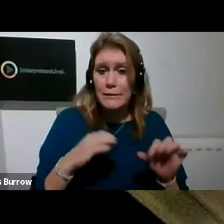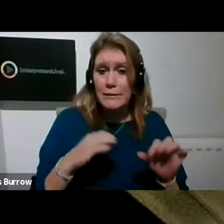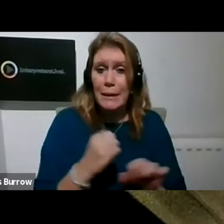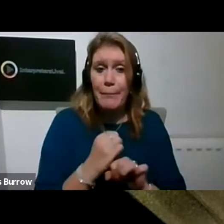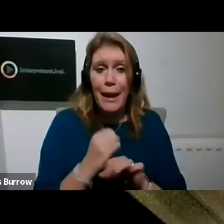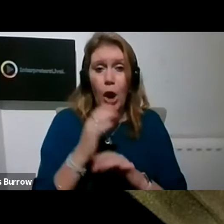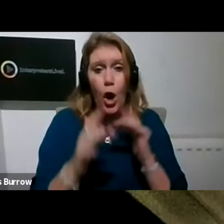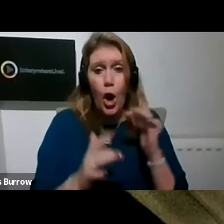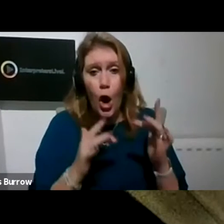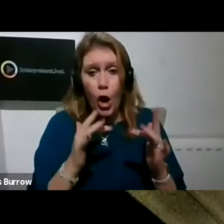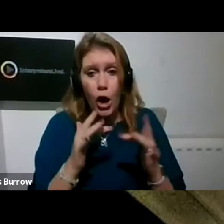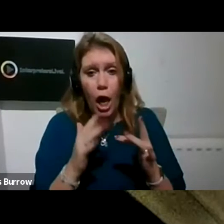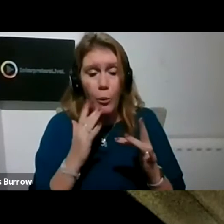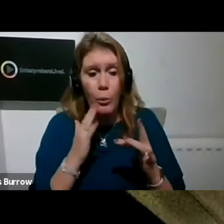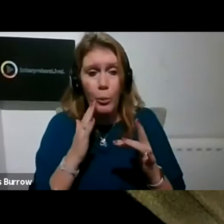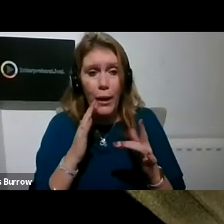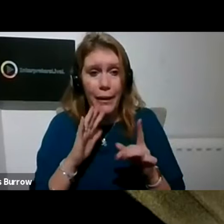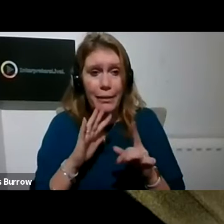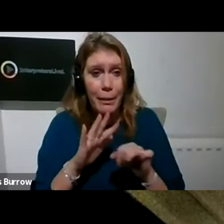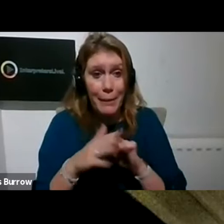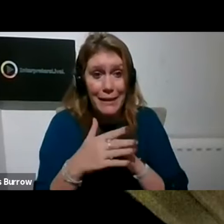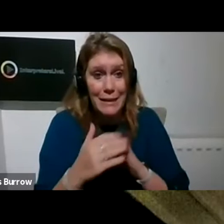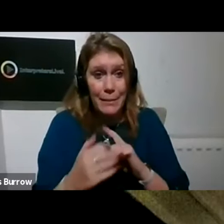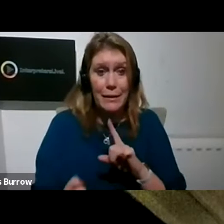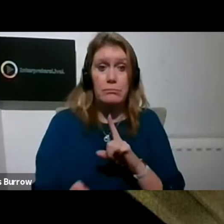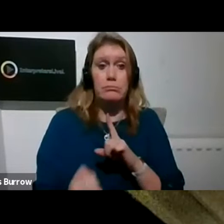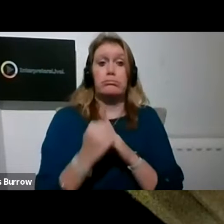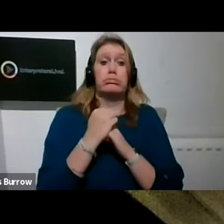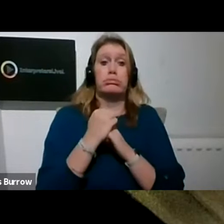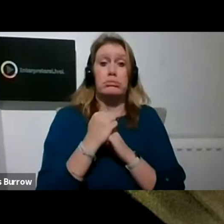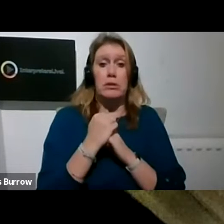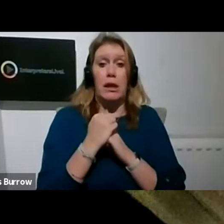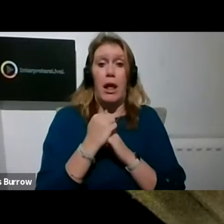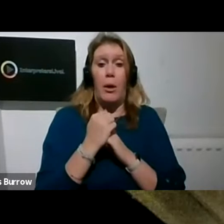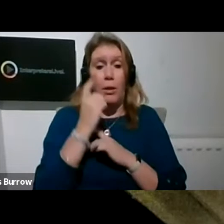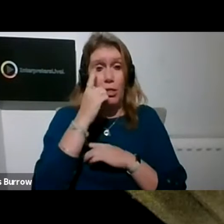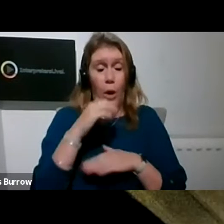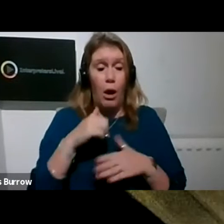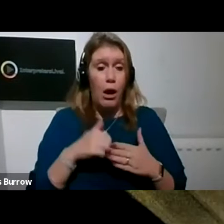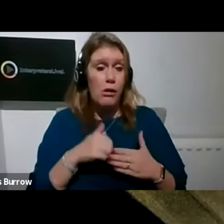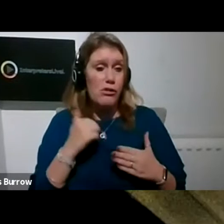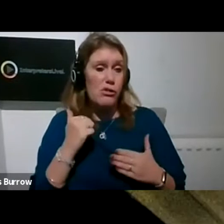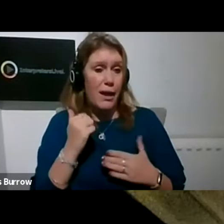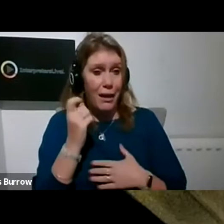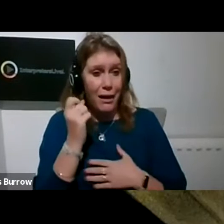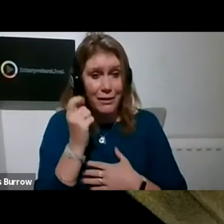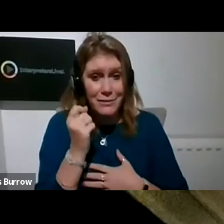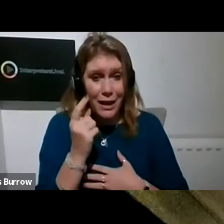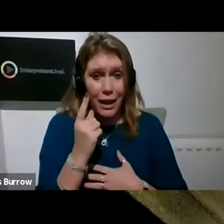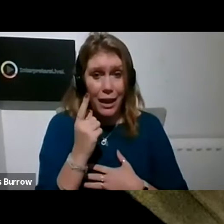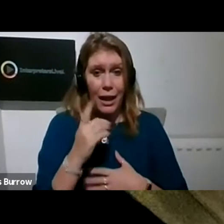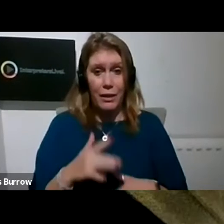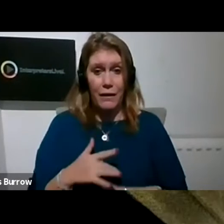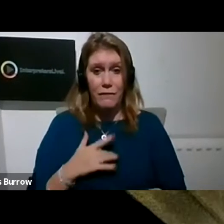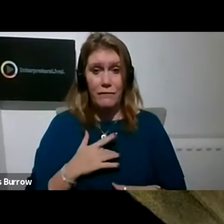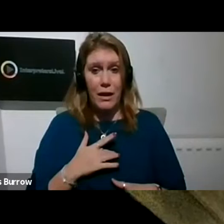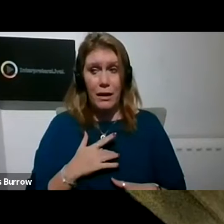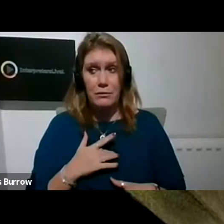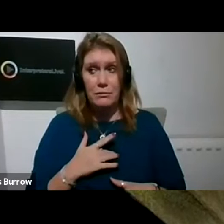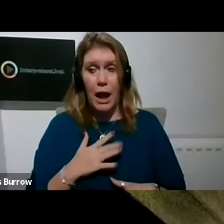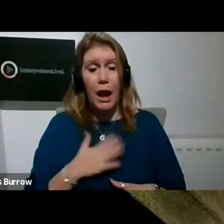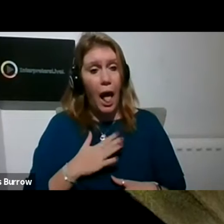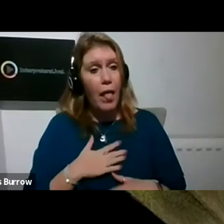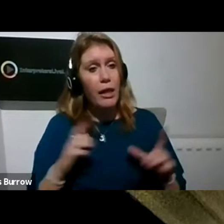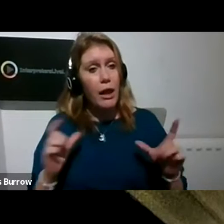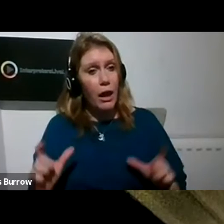hit. And we thought, wow, what a great idea. And then obviously I like the comfort of being able to record from my